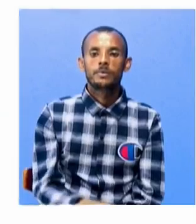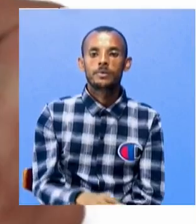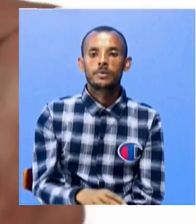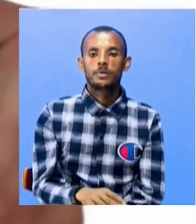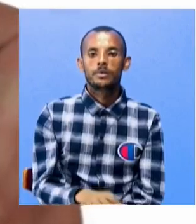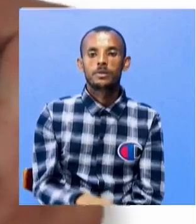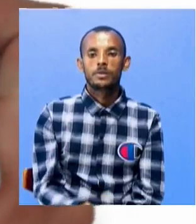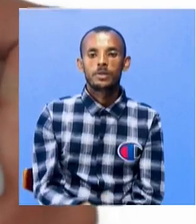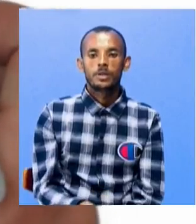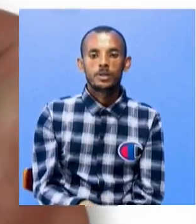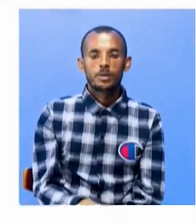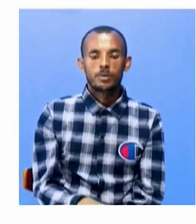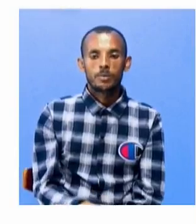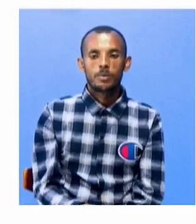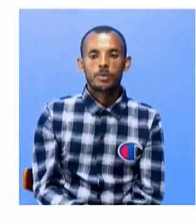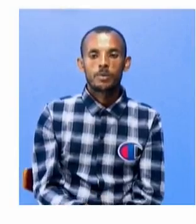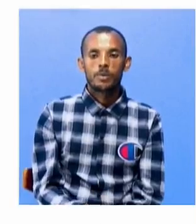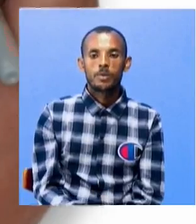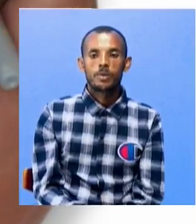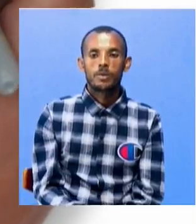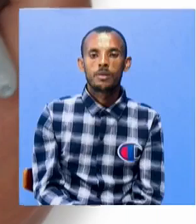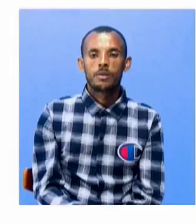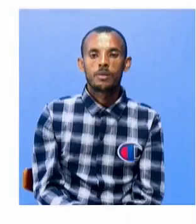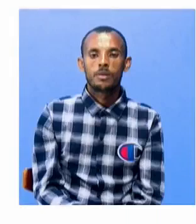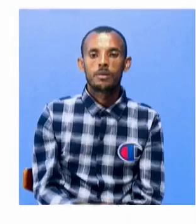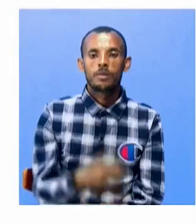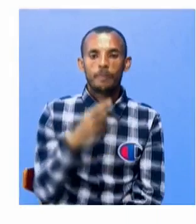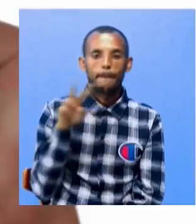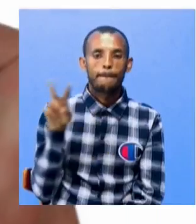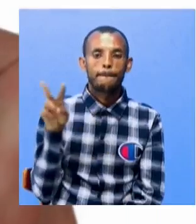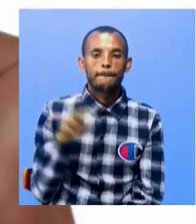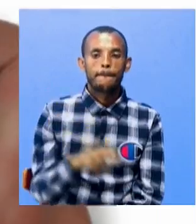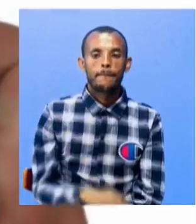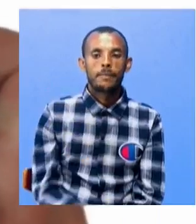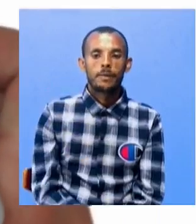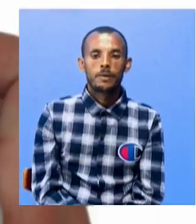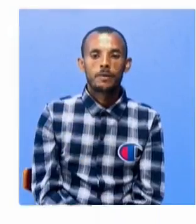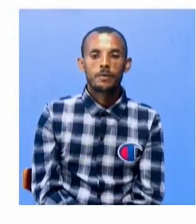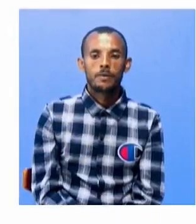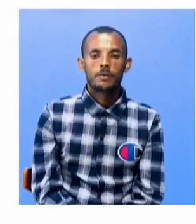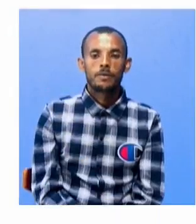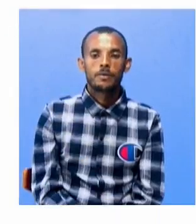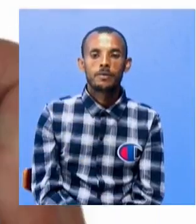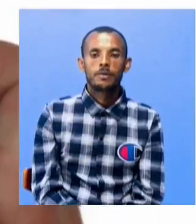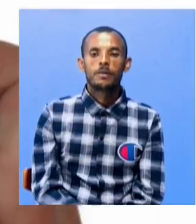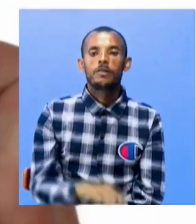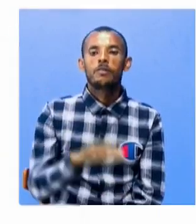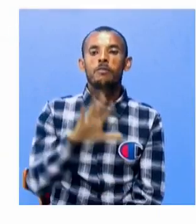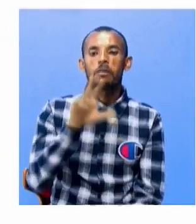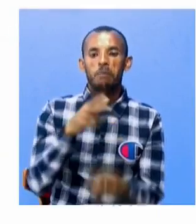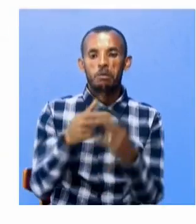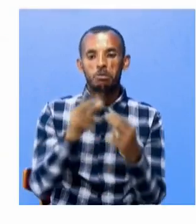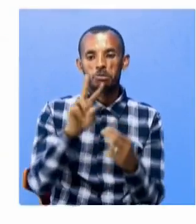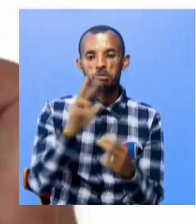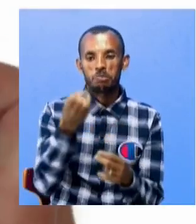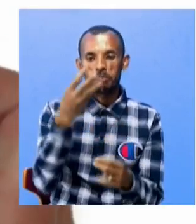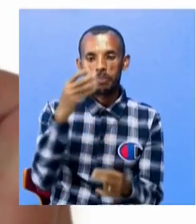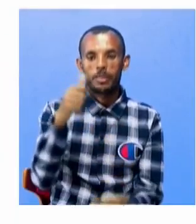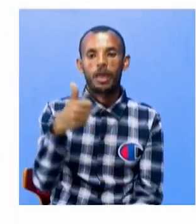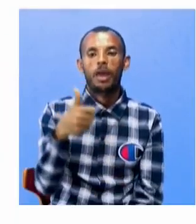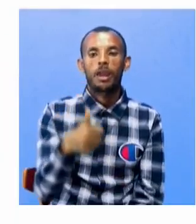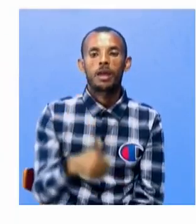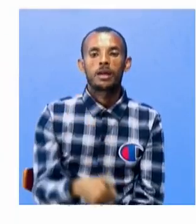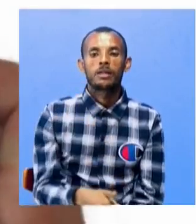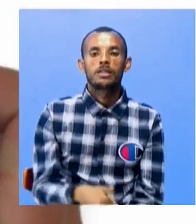1, just put 0 down. 10 divided by 2 is 5. 5 times 2 is 10. No